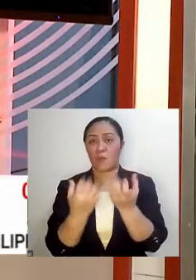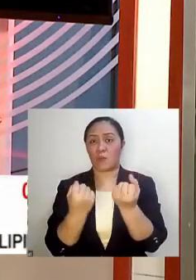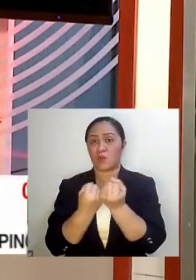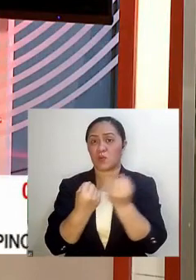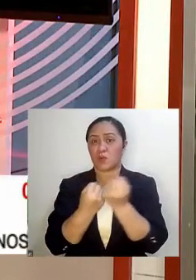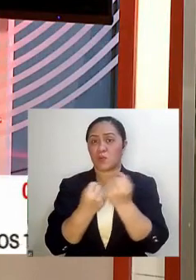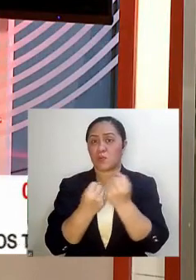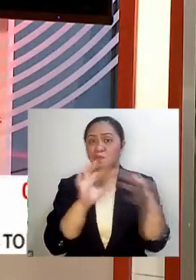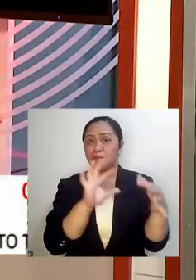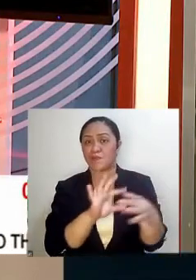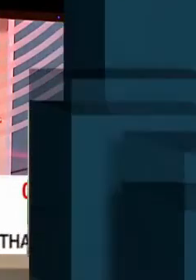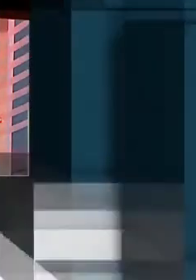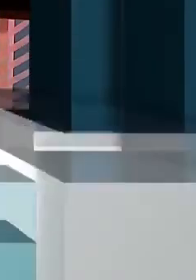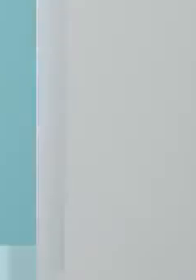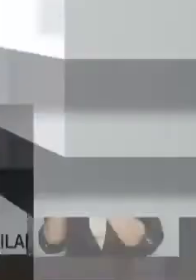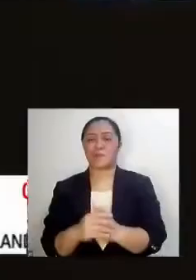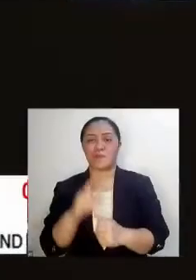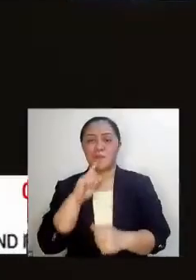Warren de Guzman.